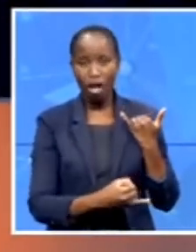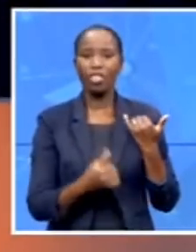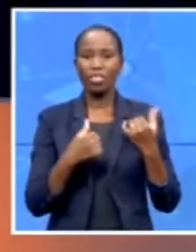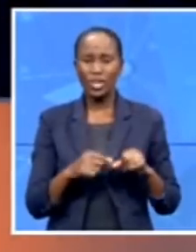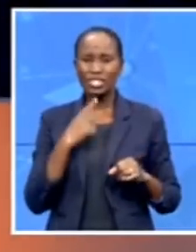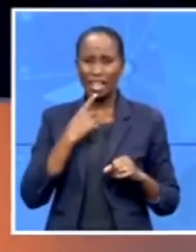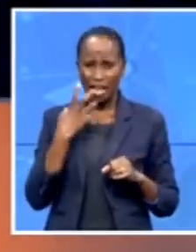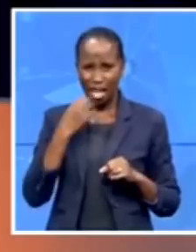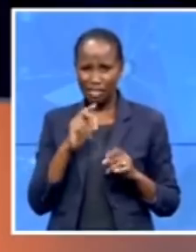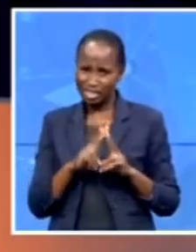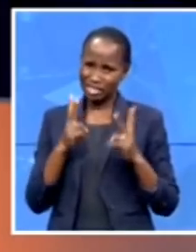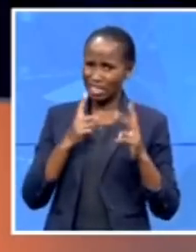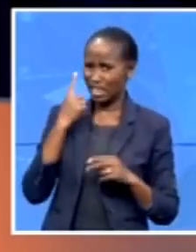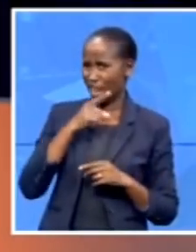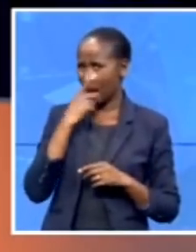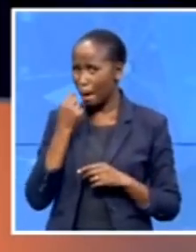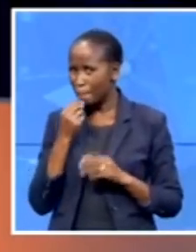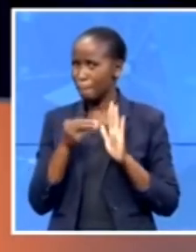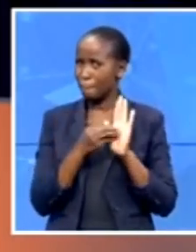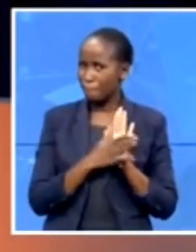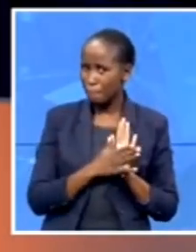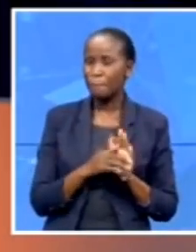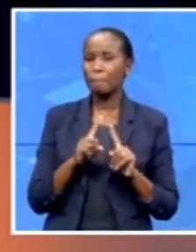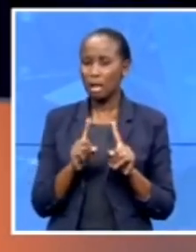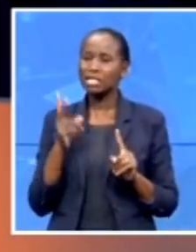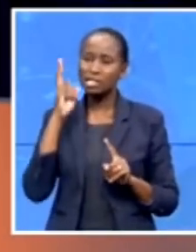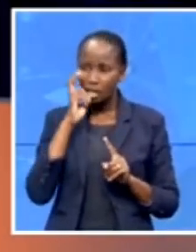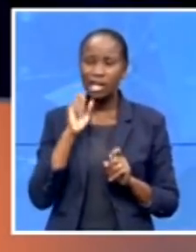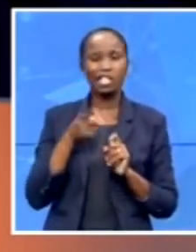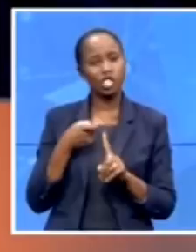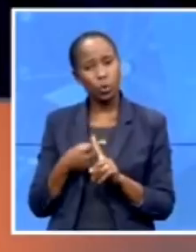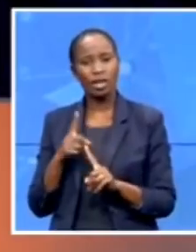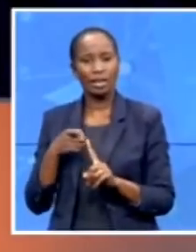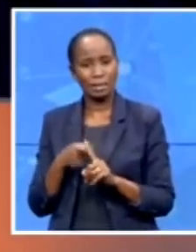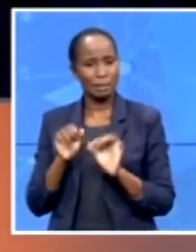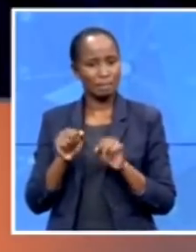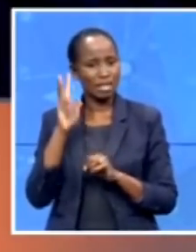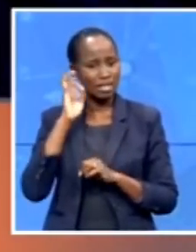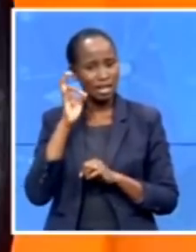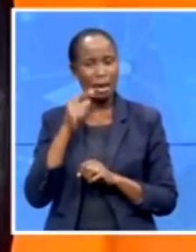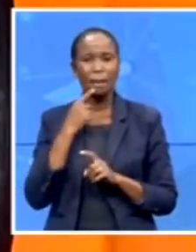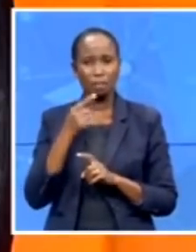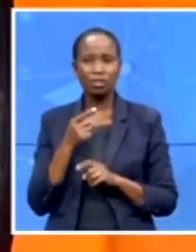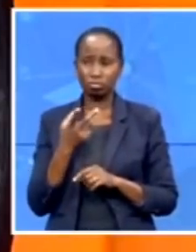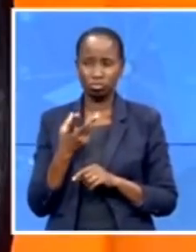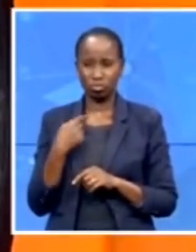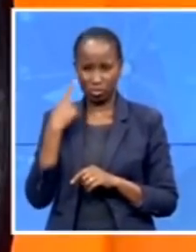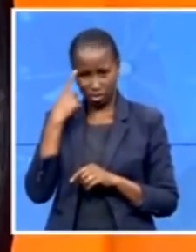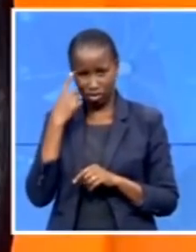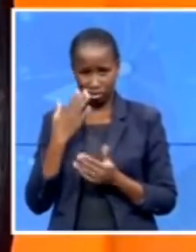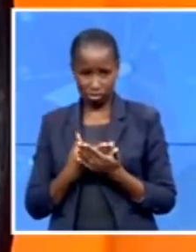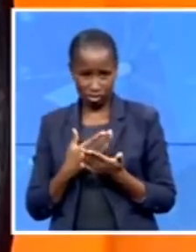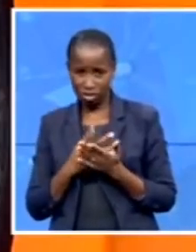those excuses we are hearing are very much inexcusable, don't you think? I mean, you are familiar with the operations of